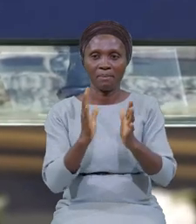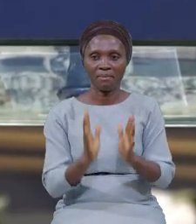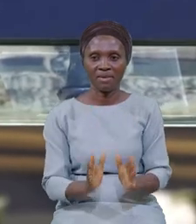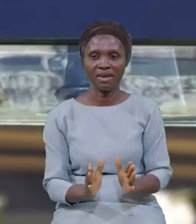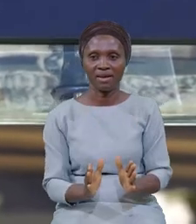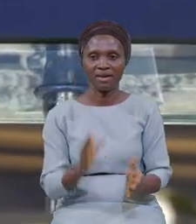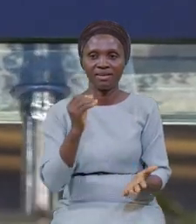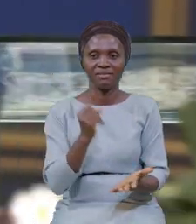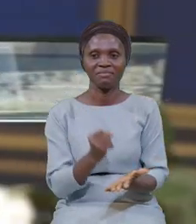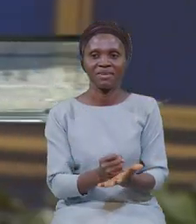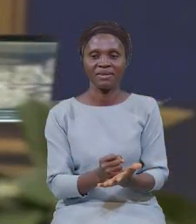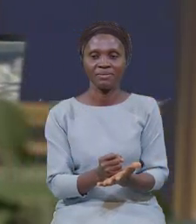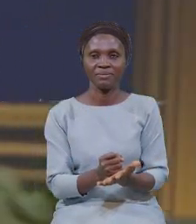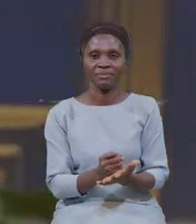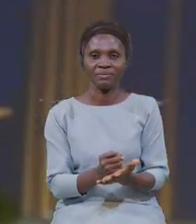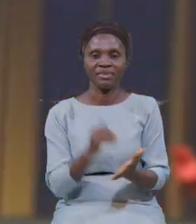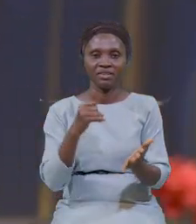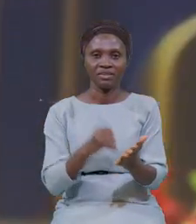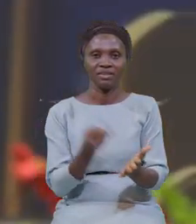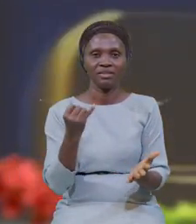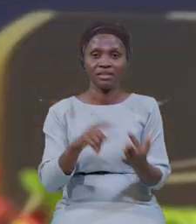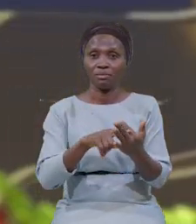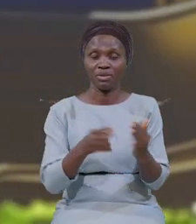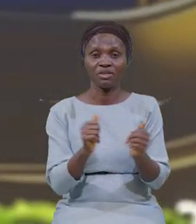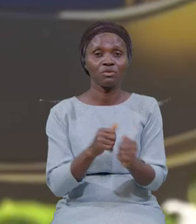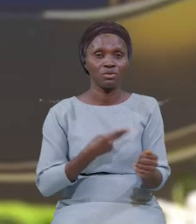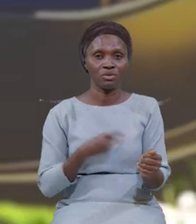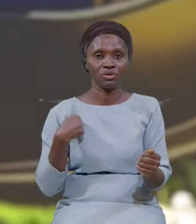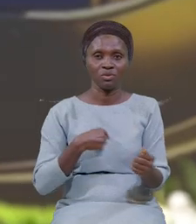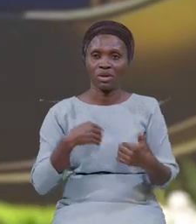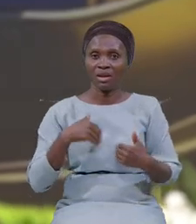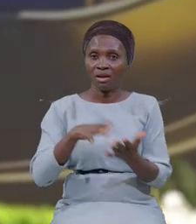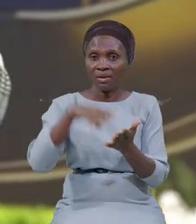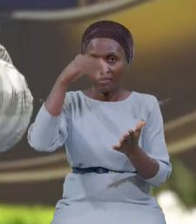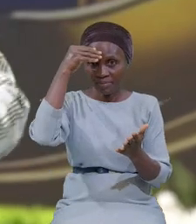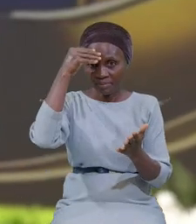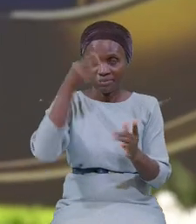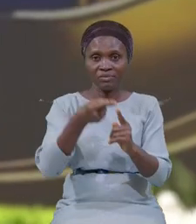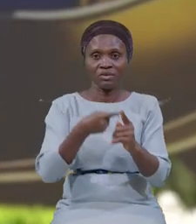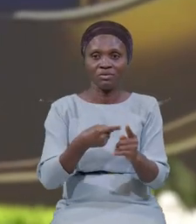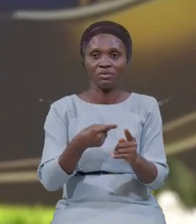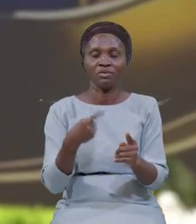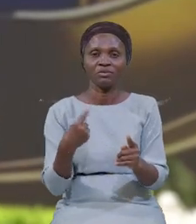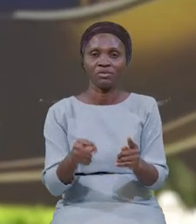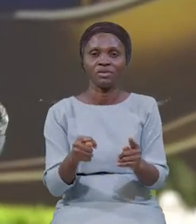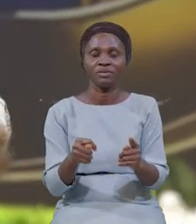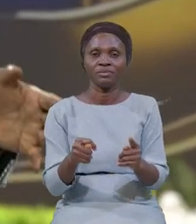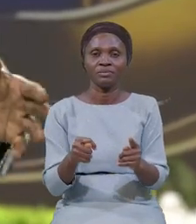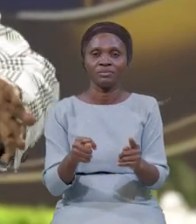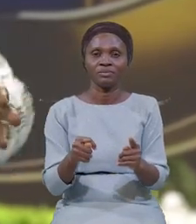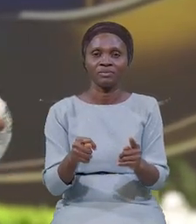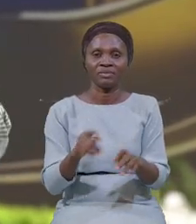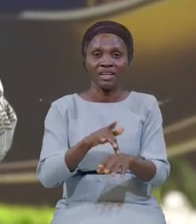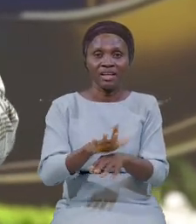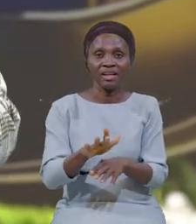It begins with us. We've learned from early childhood,